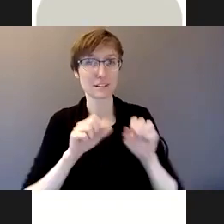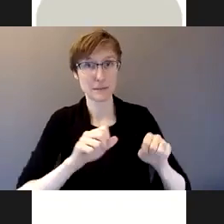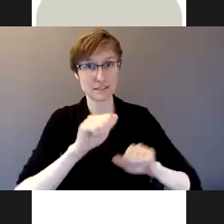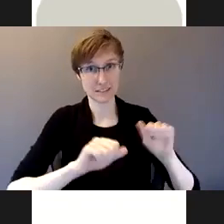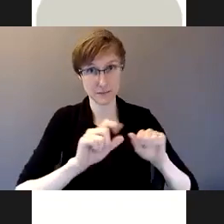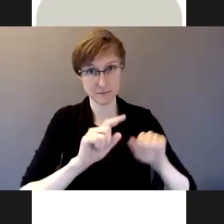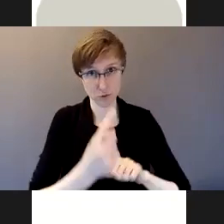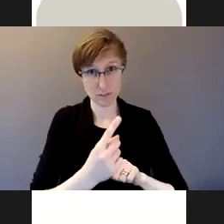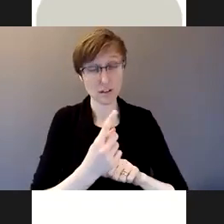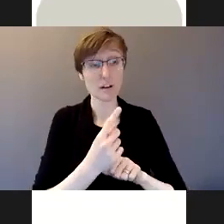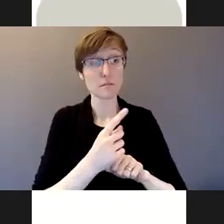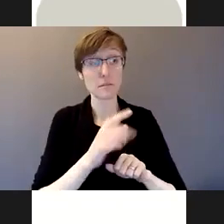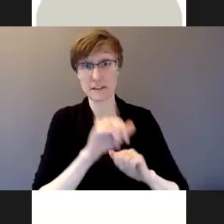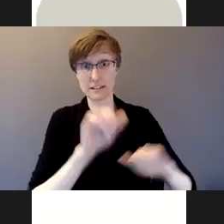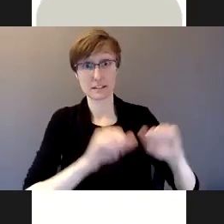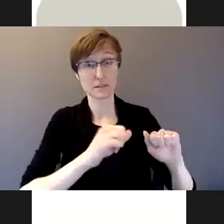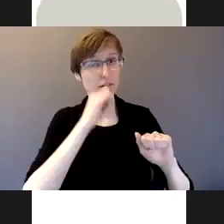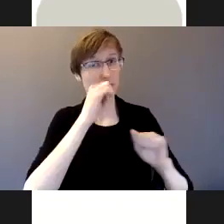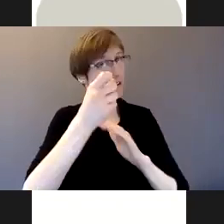not make us guardian of personal care.